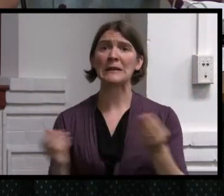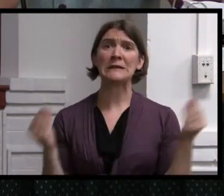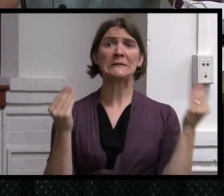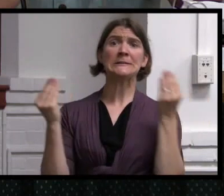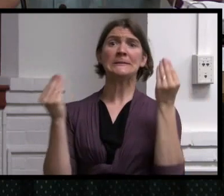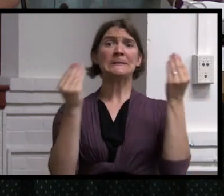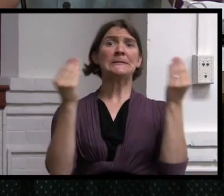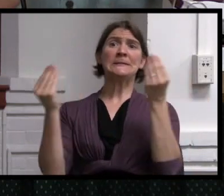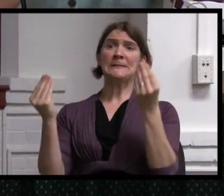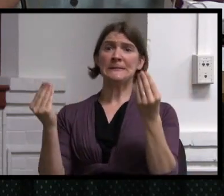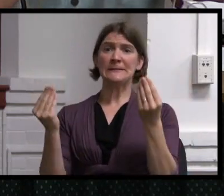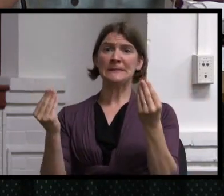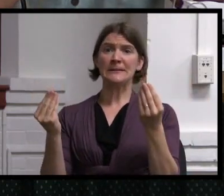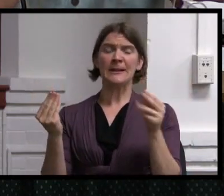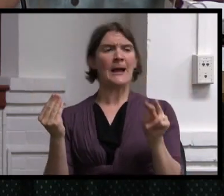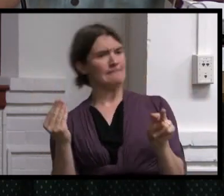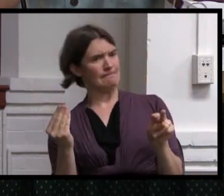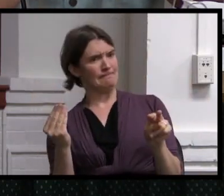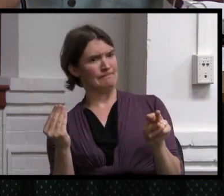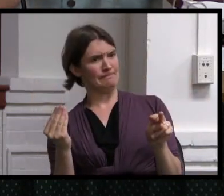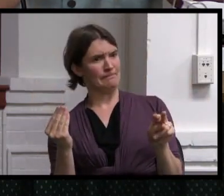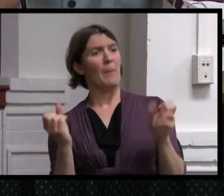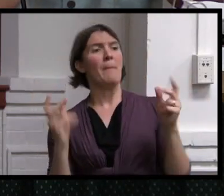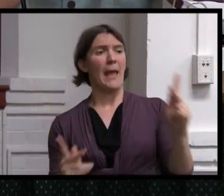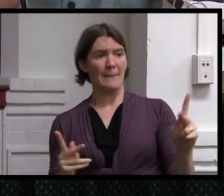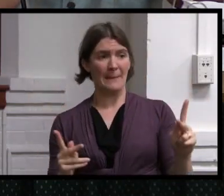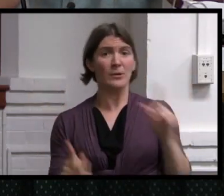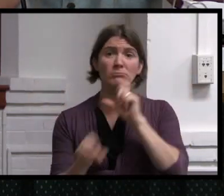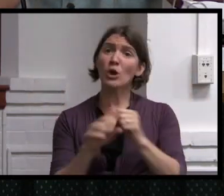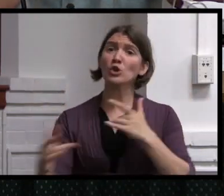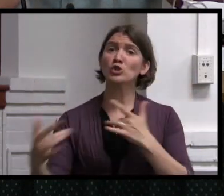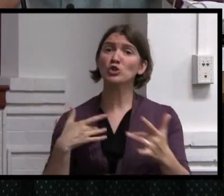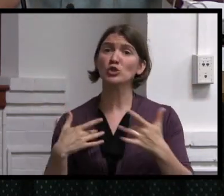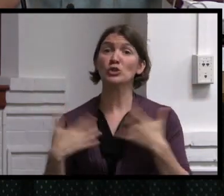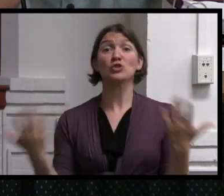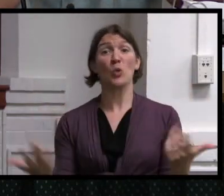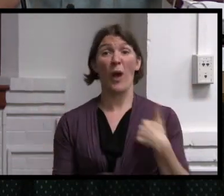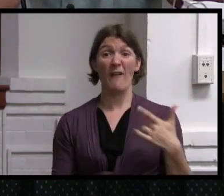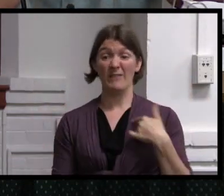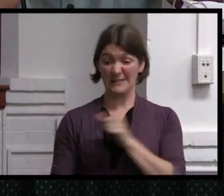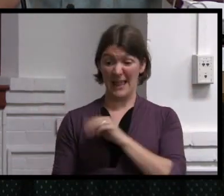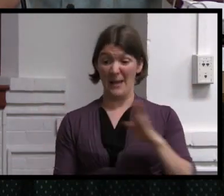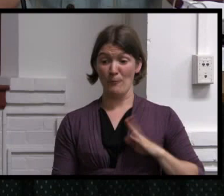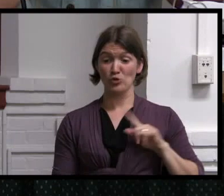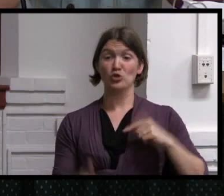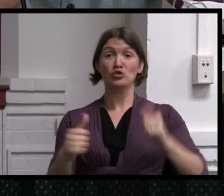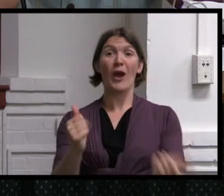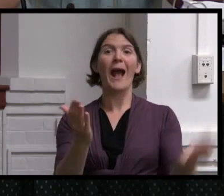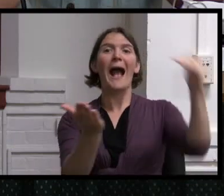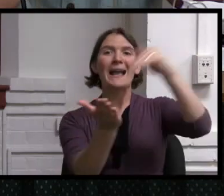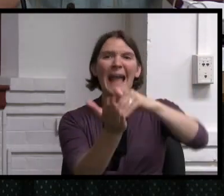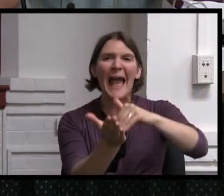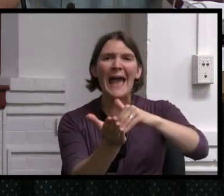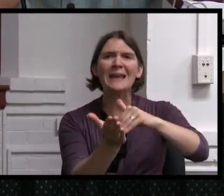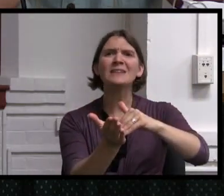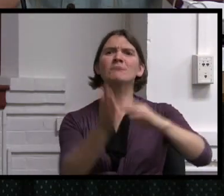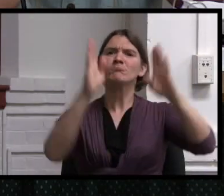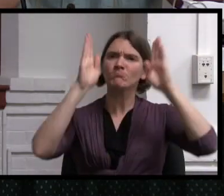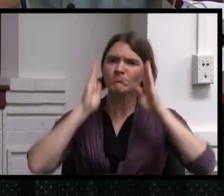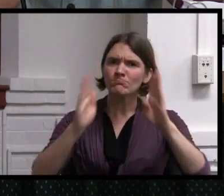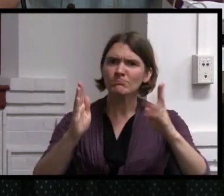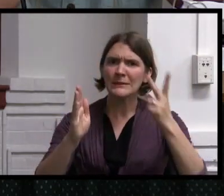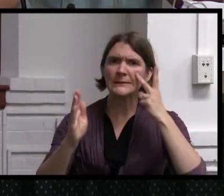of a legitimate concern to enough of our community that I think we as a select board should try once again to give it some